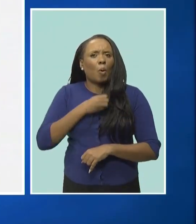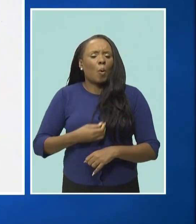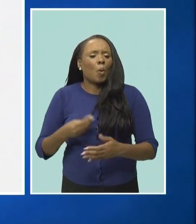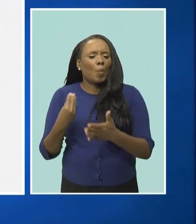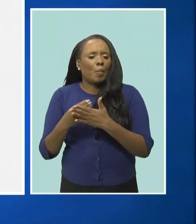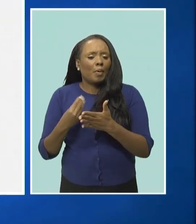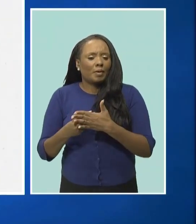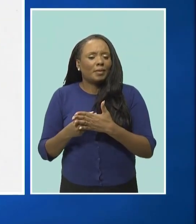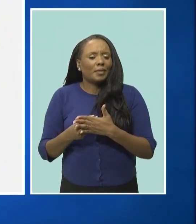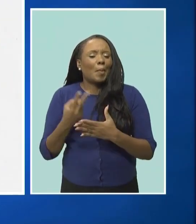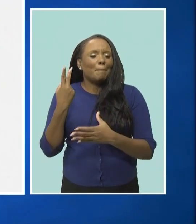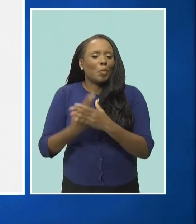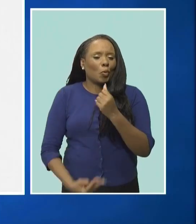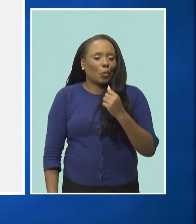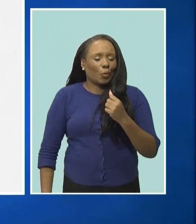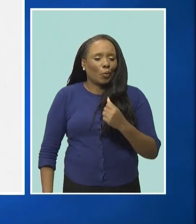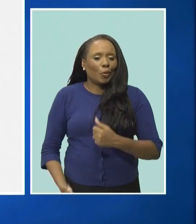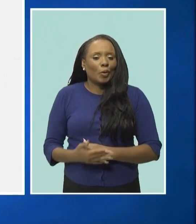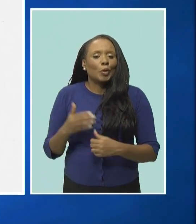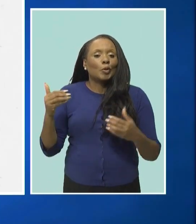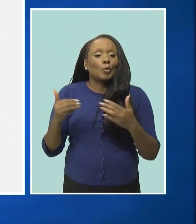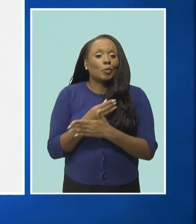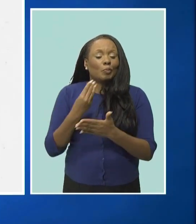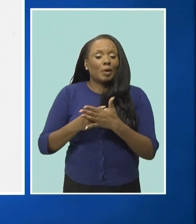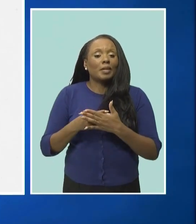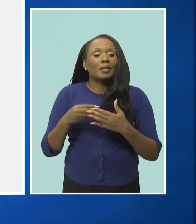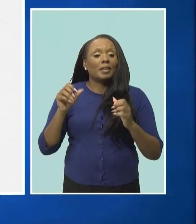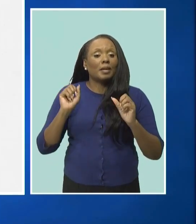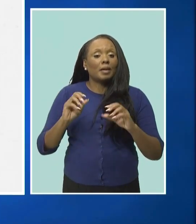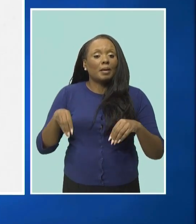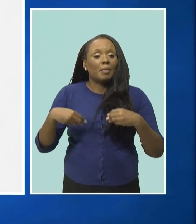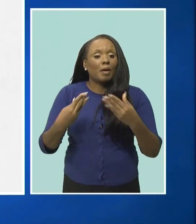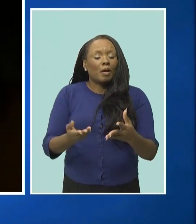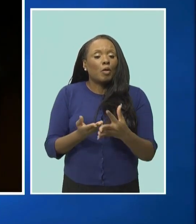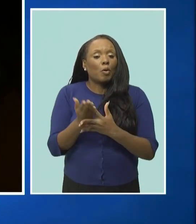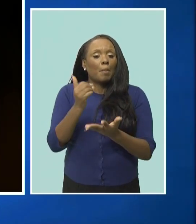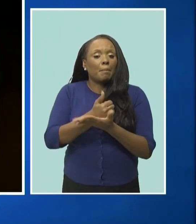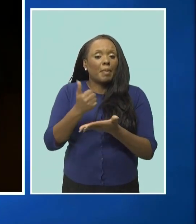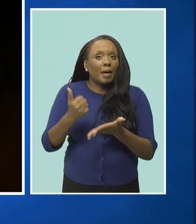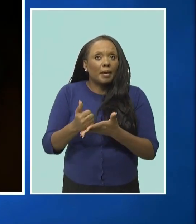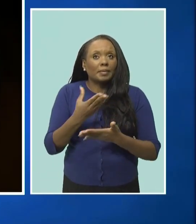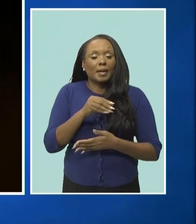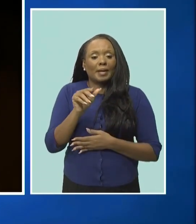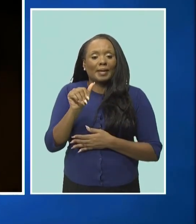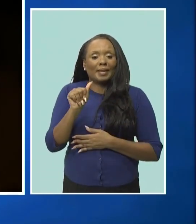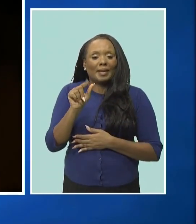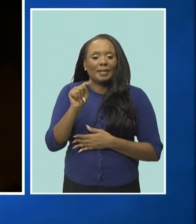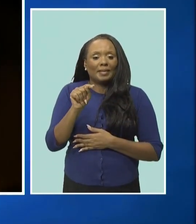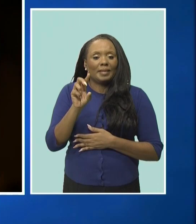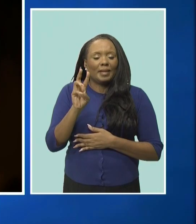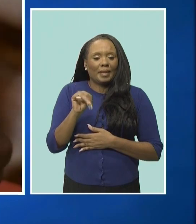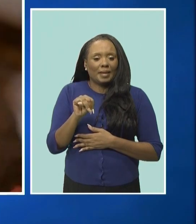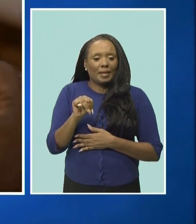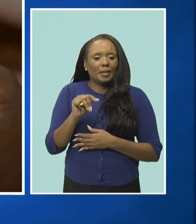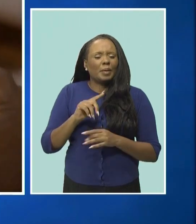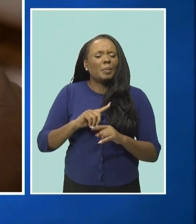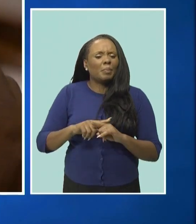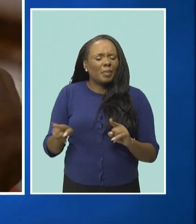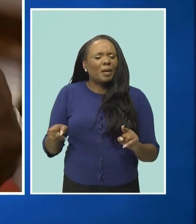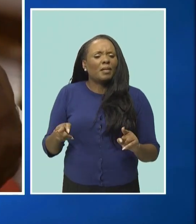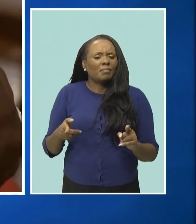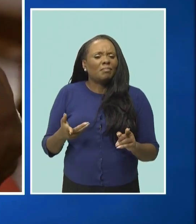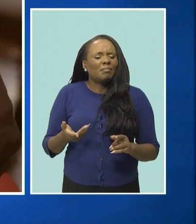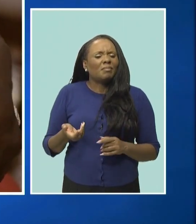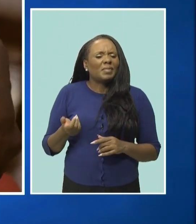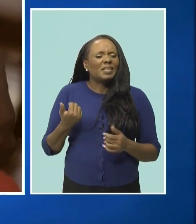to use older notes. The new notes will be available at banks through ATMs and at the counter, but it will likely be a few weeks before everyone